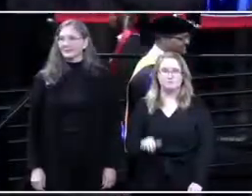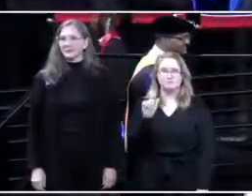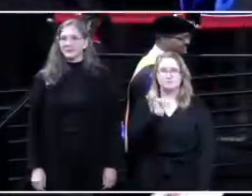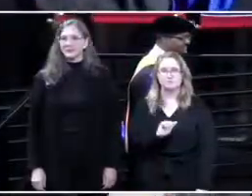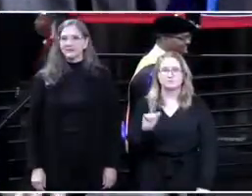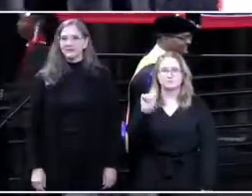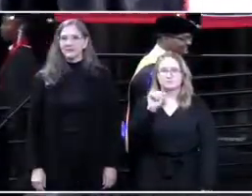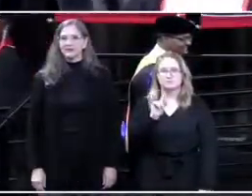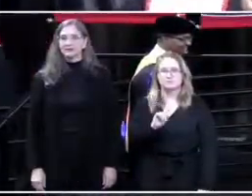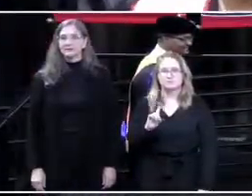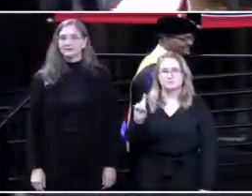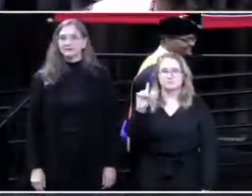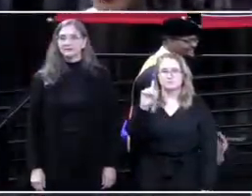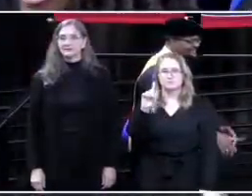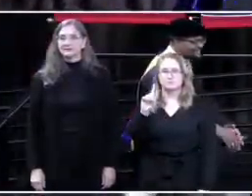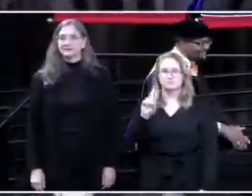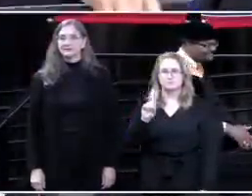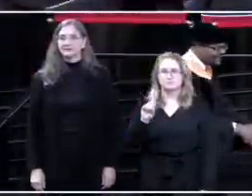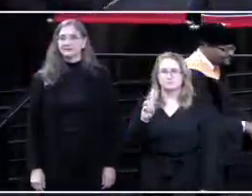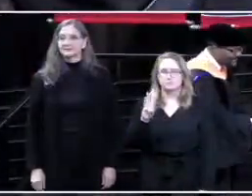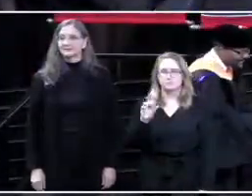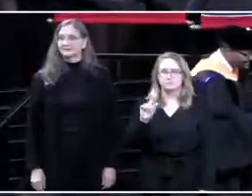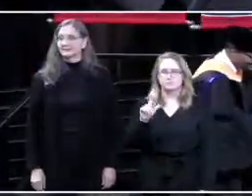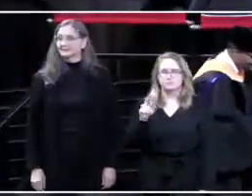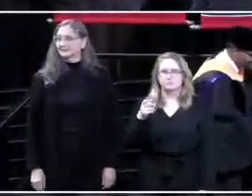Allison Danielle Rucker.